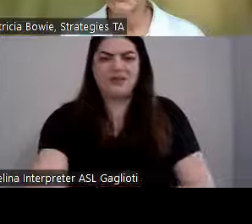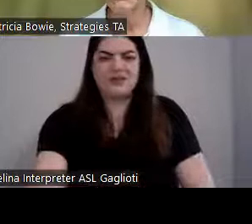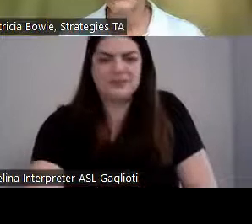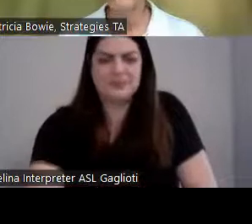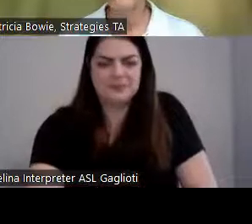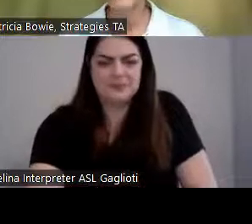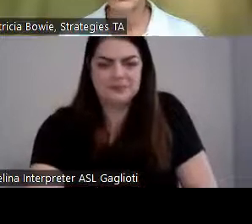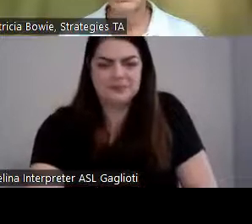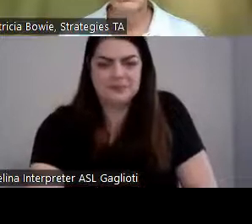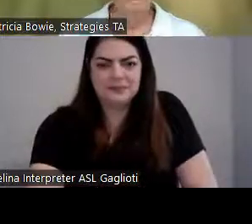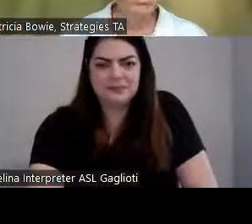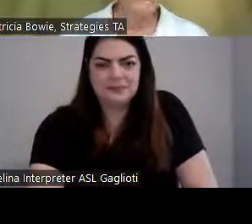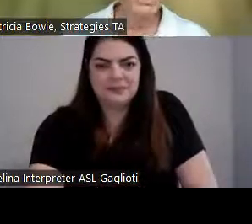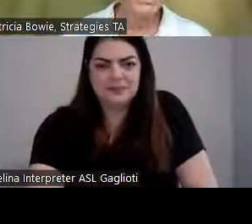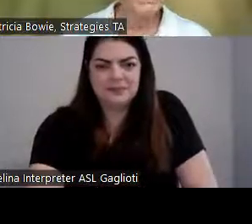we go.